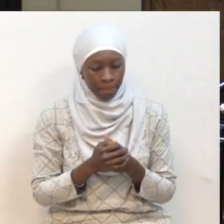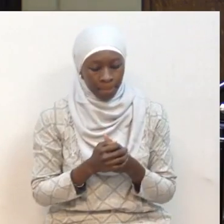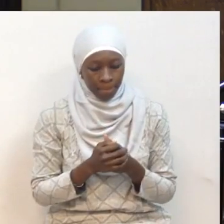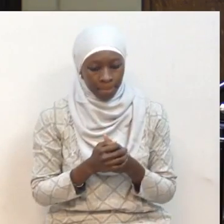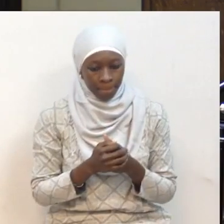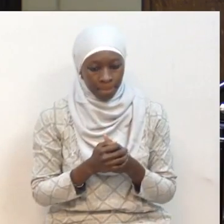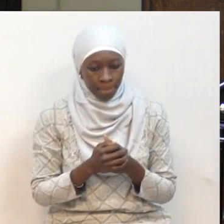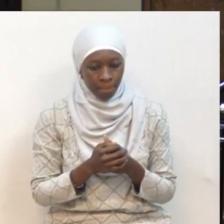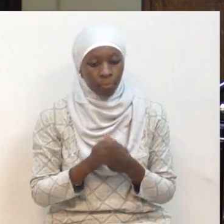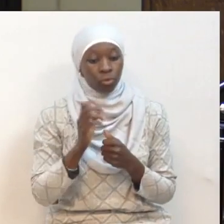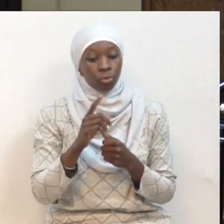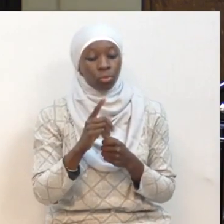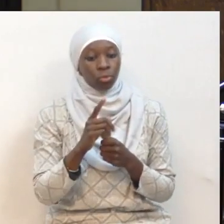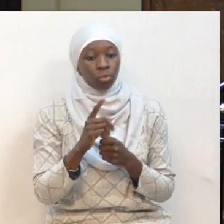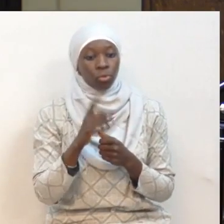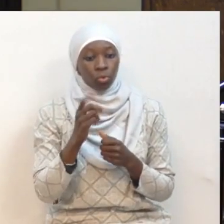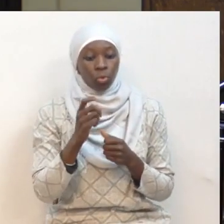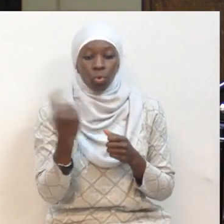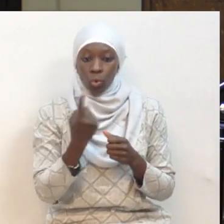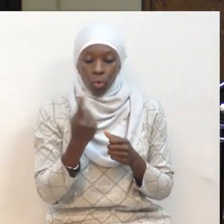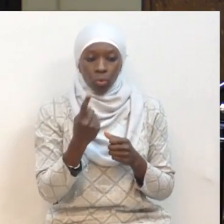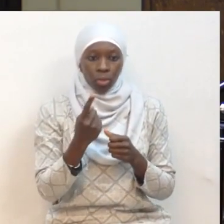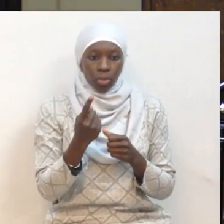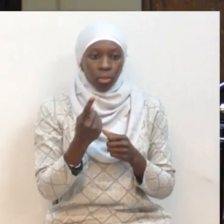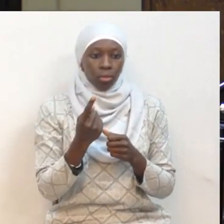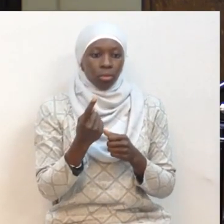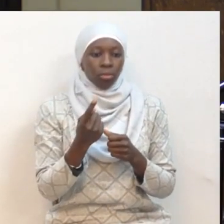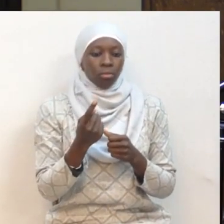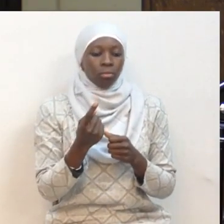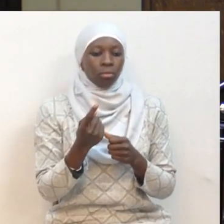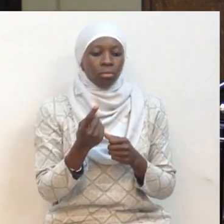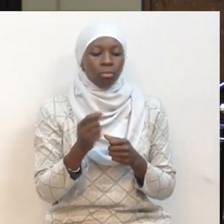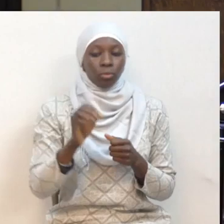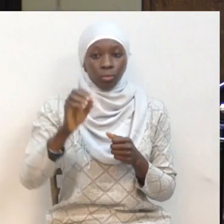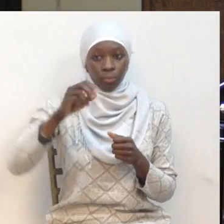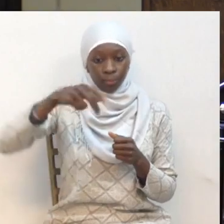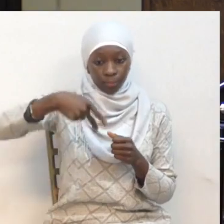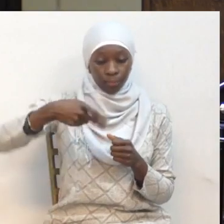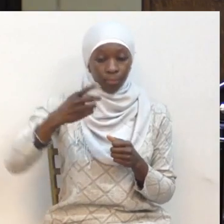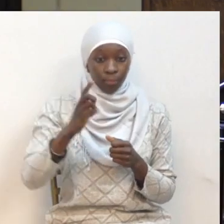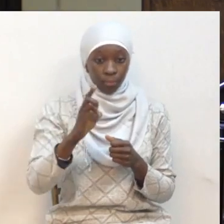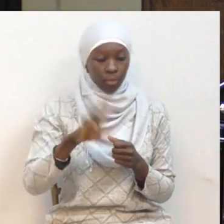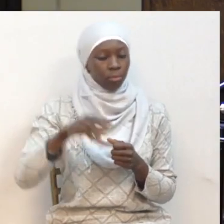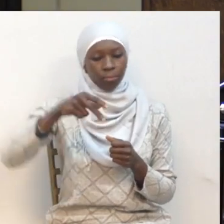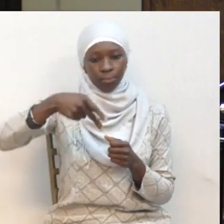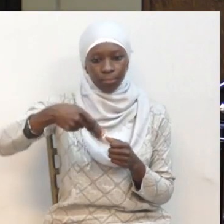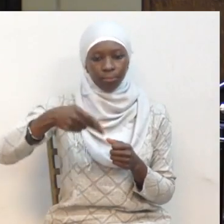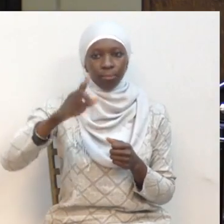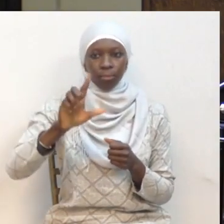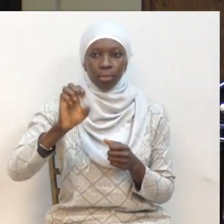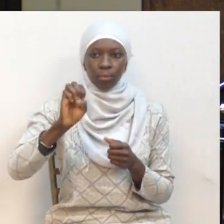pledge support and to pledge obedience to the chosen leader.